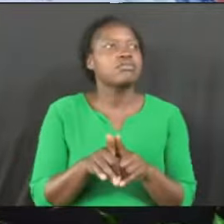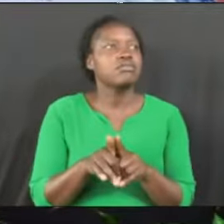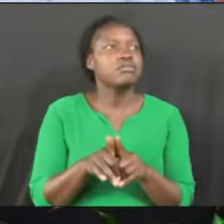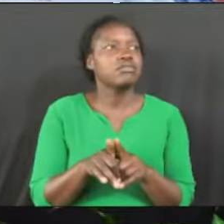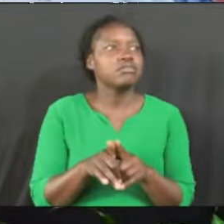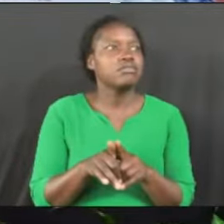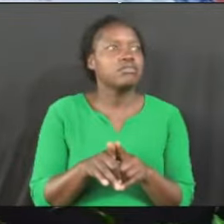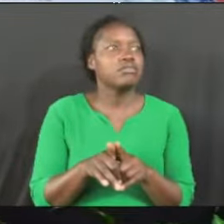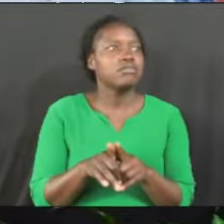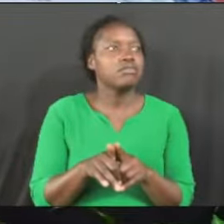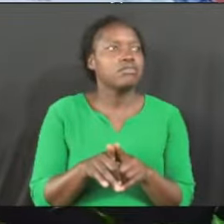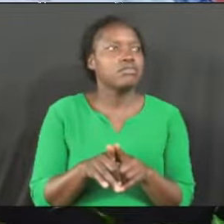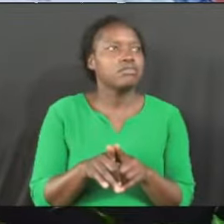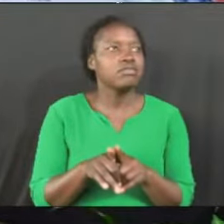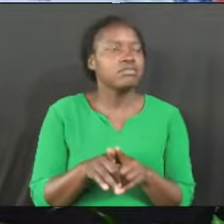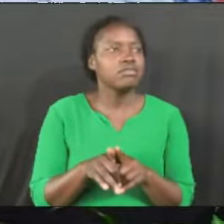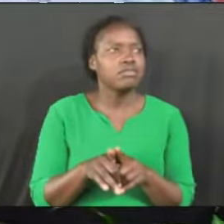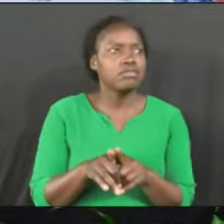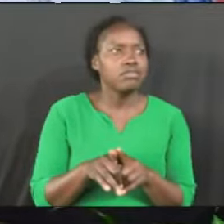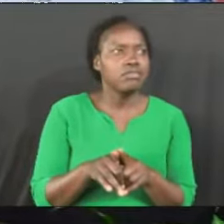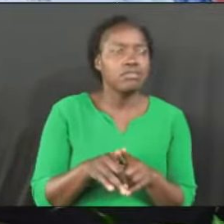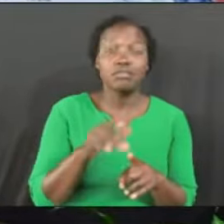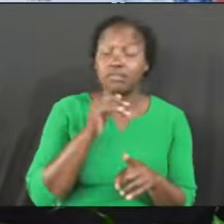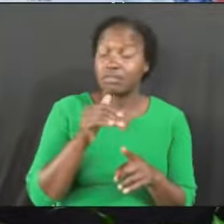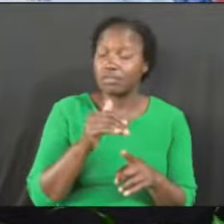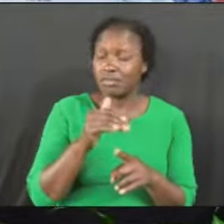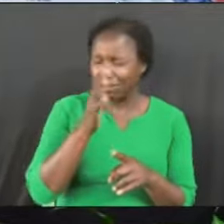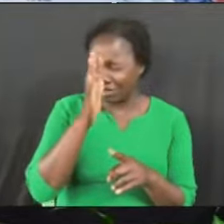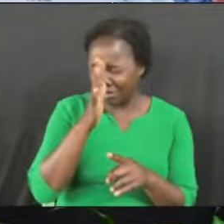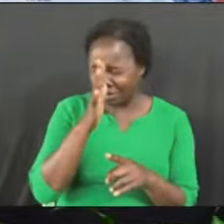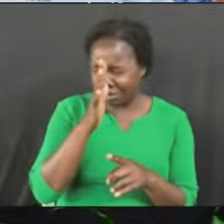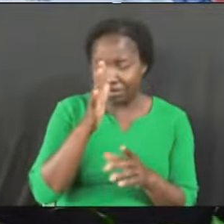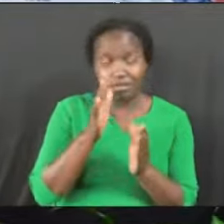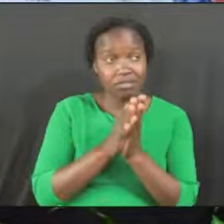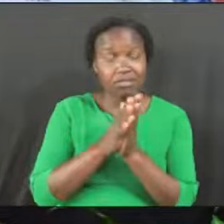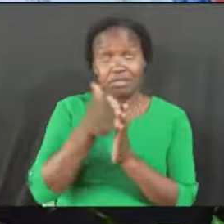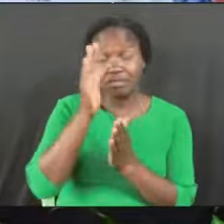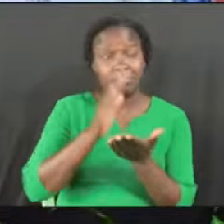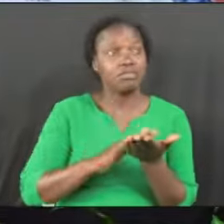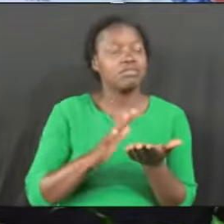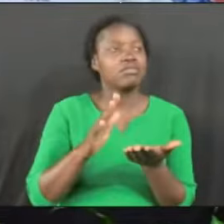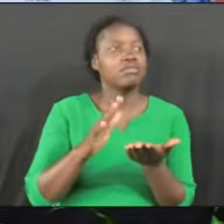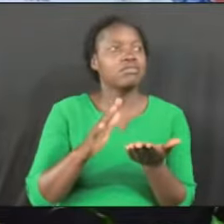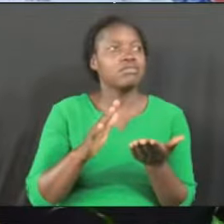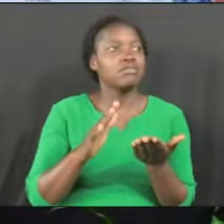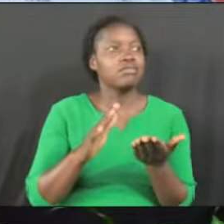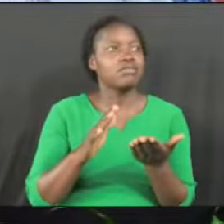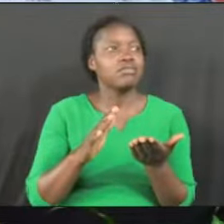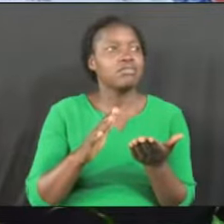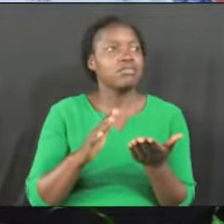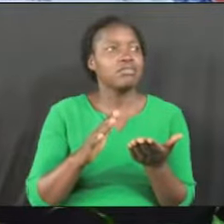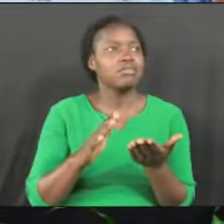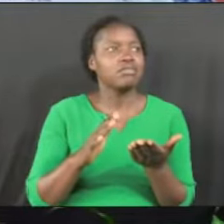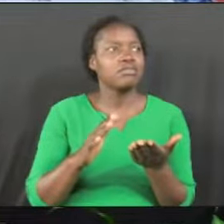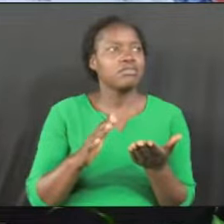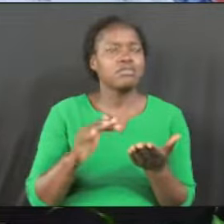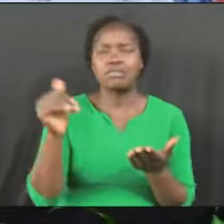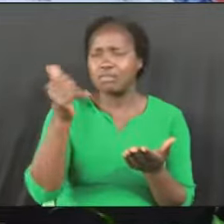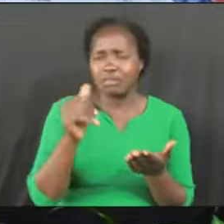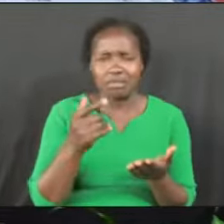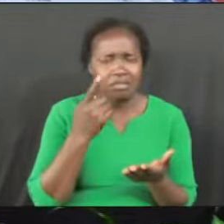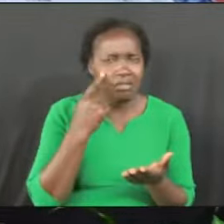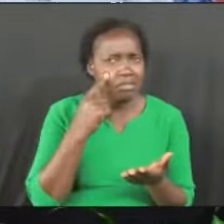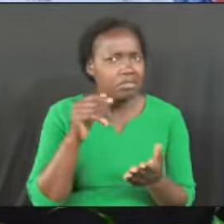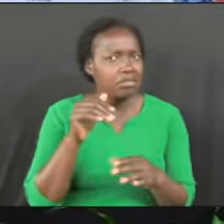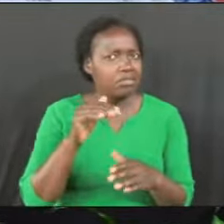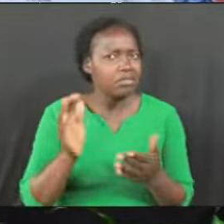out. Don't play with God's glory. Have you ever looked at some people and